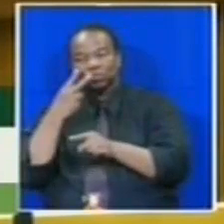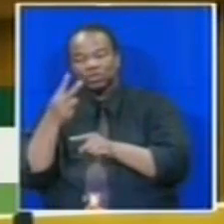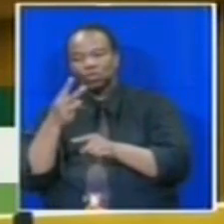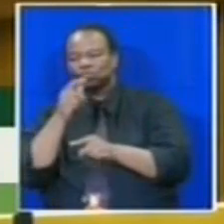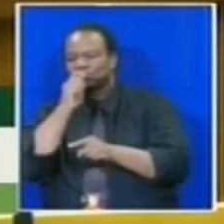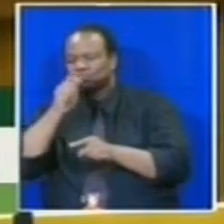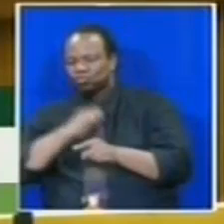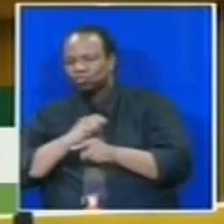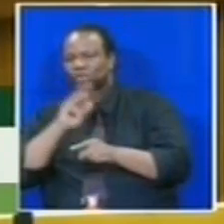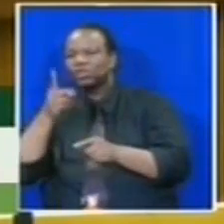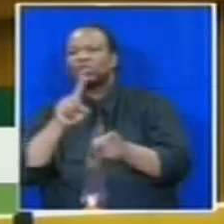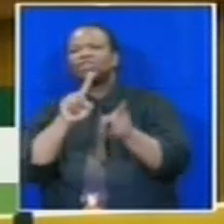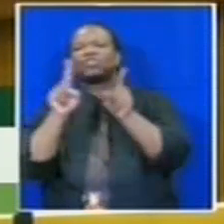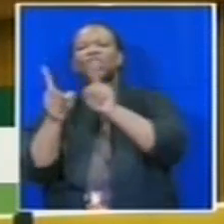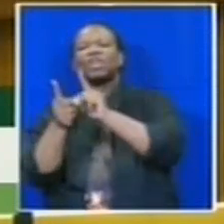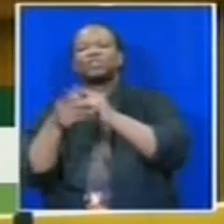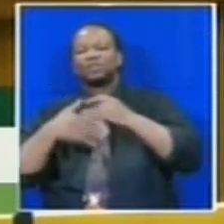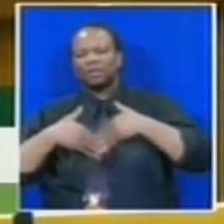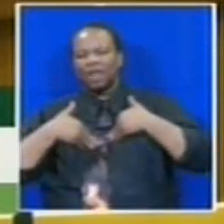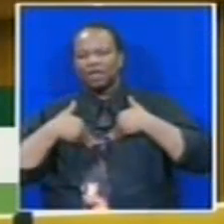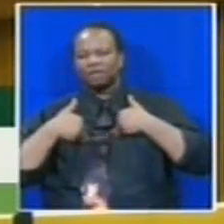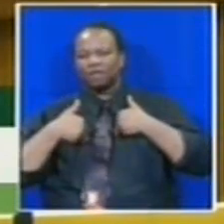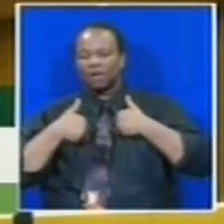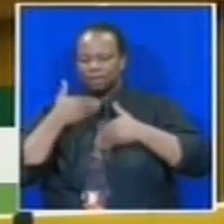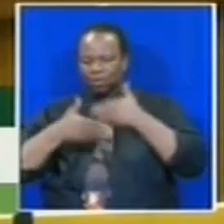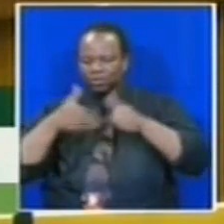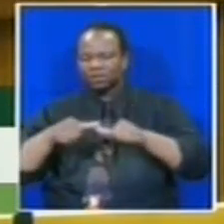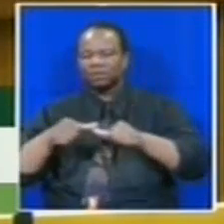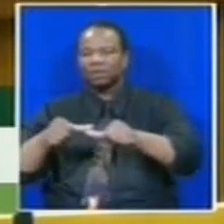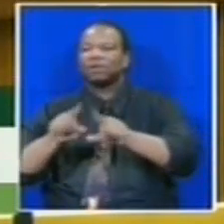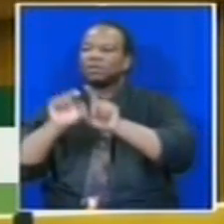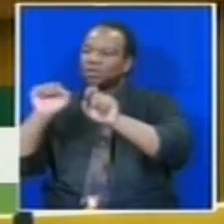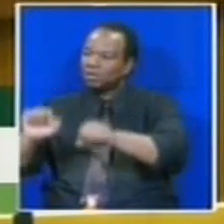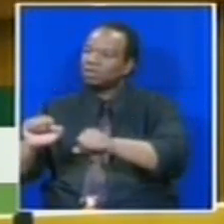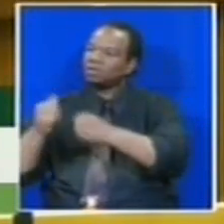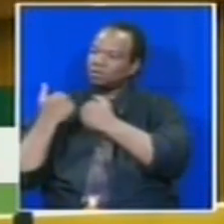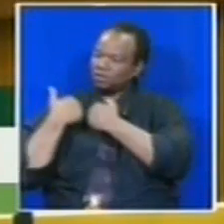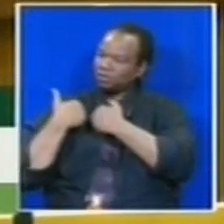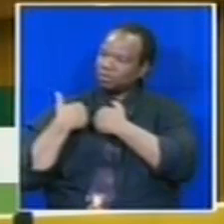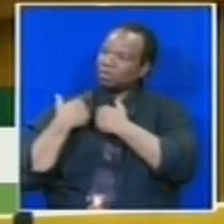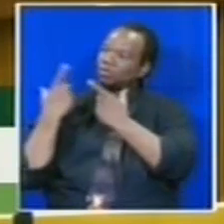in their lives and continuous progress. We owe it to them to deliver that.